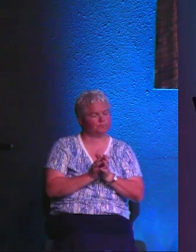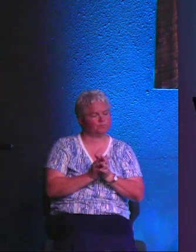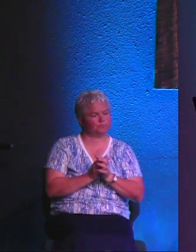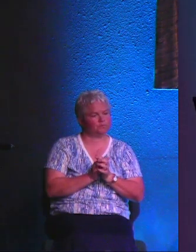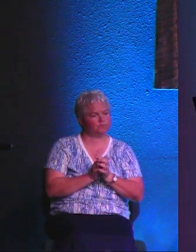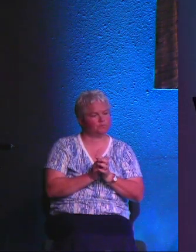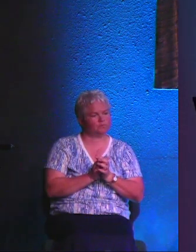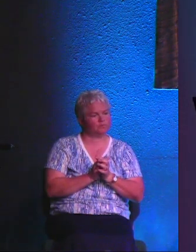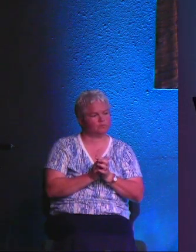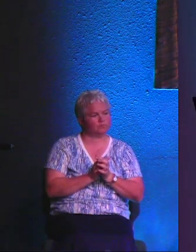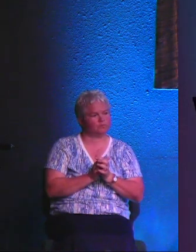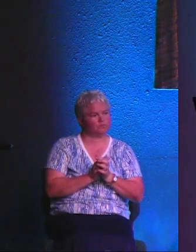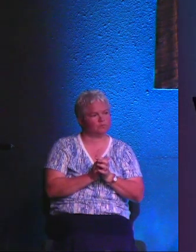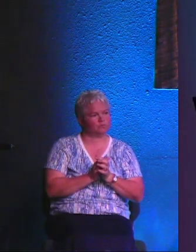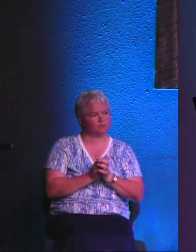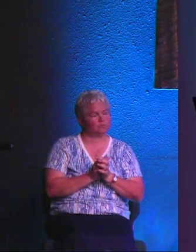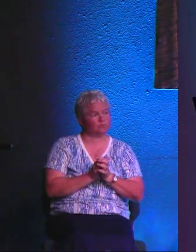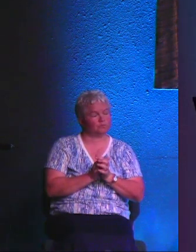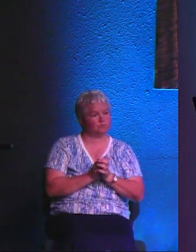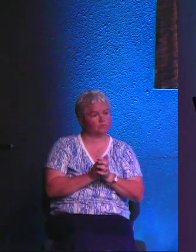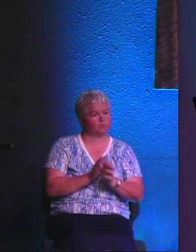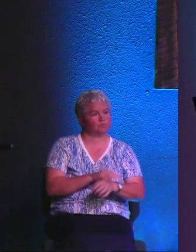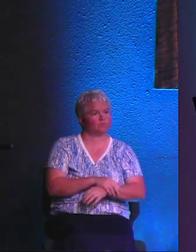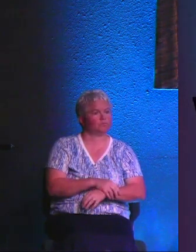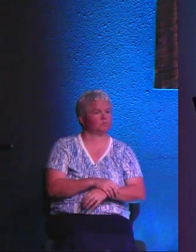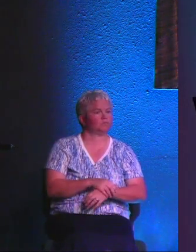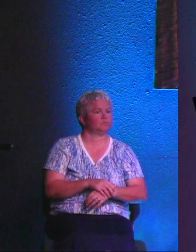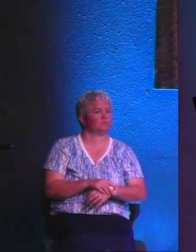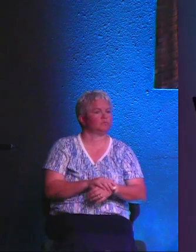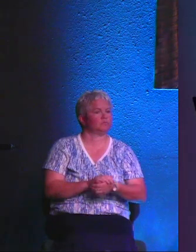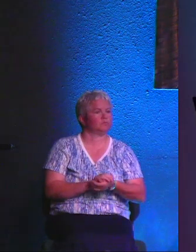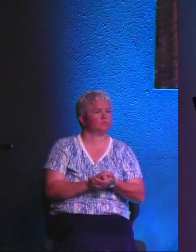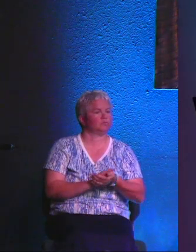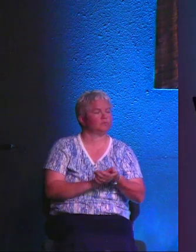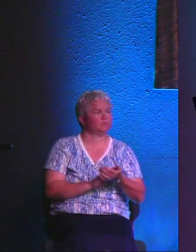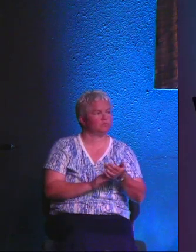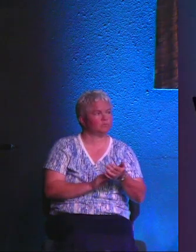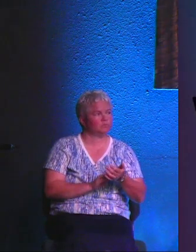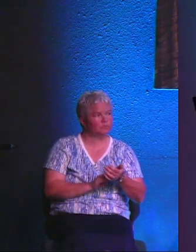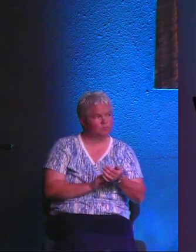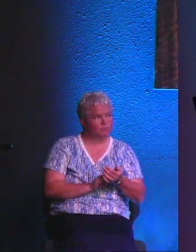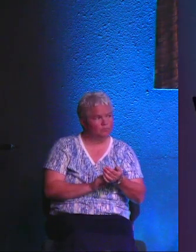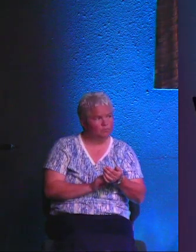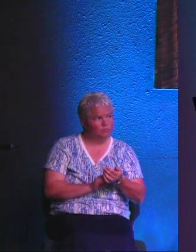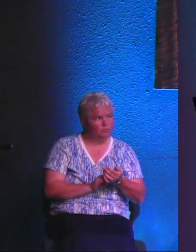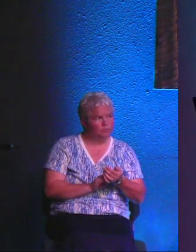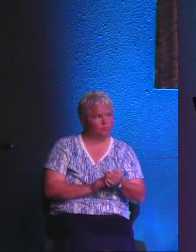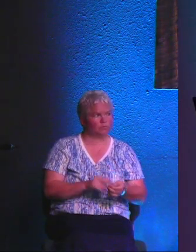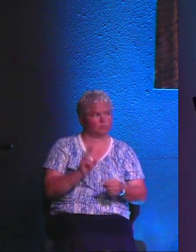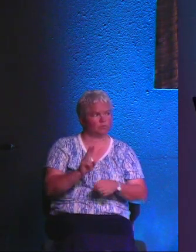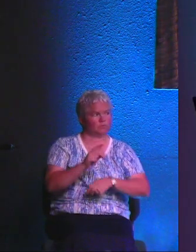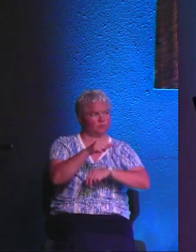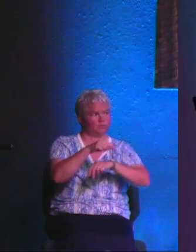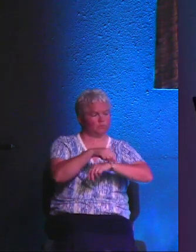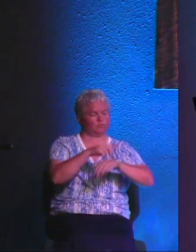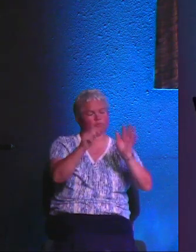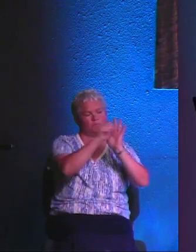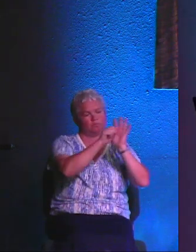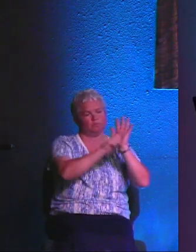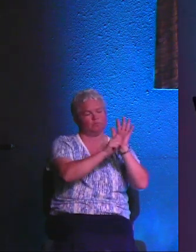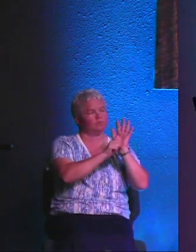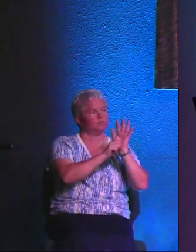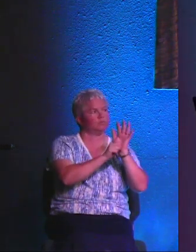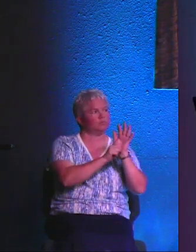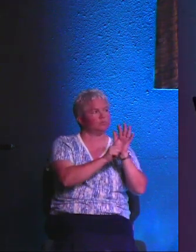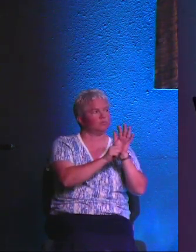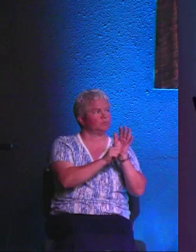I did get that. But I love that scripture. "It was given to me by the Lord," and he keeps confirming that. This is the second time I did my testimony